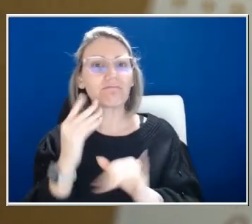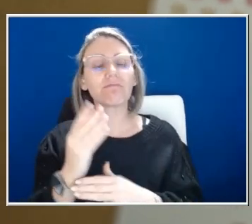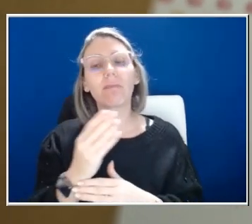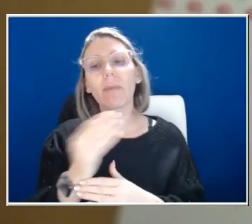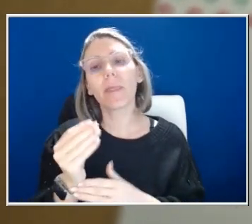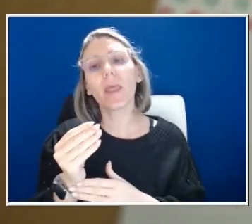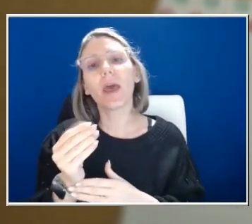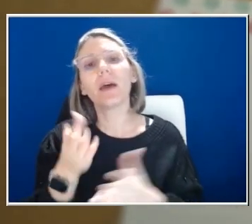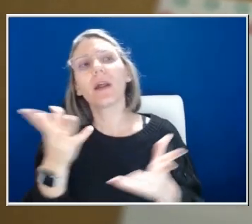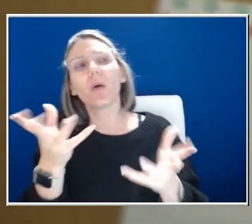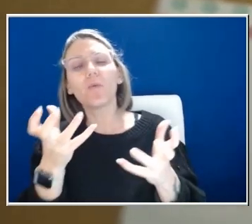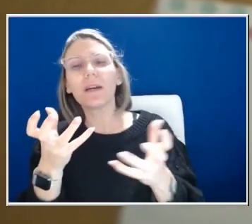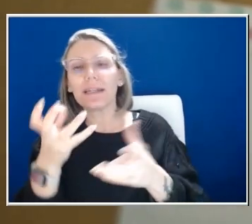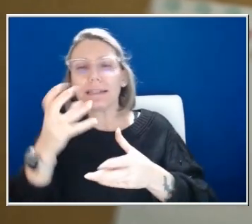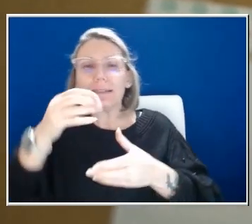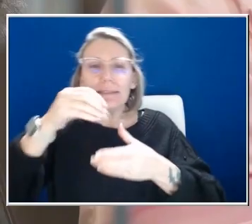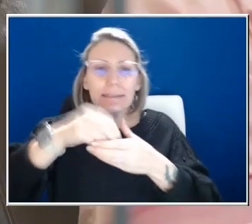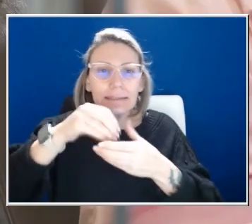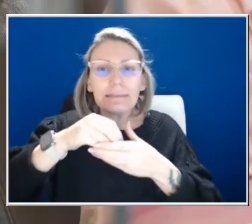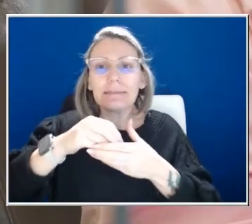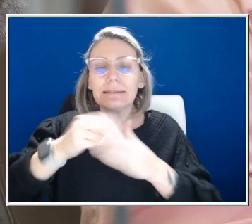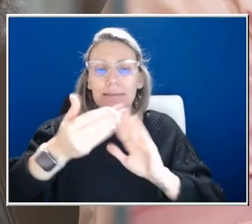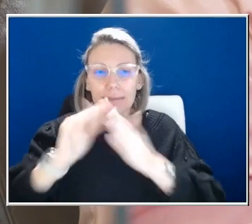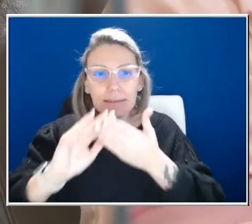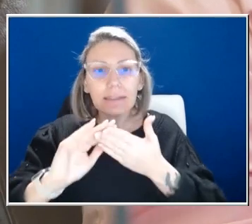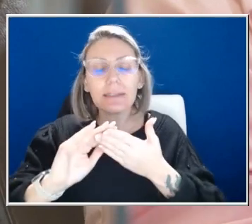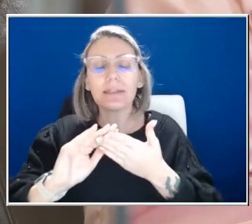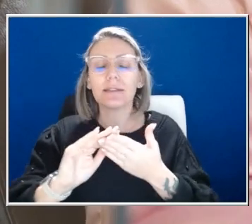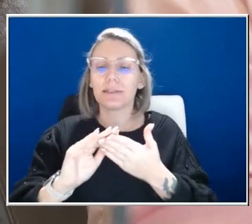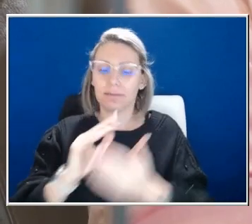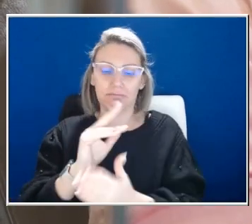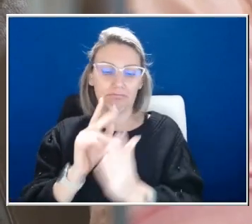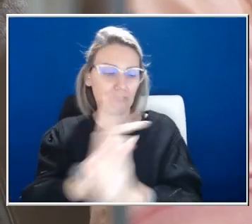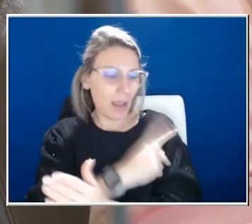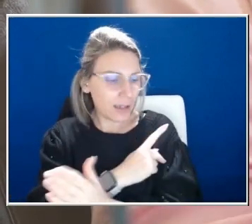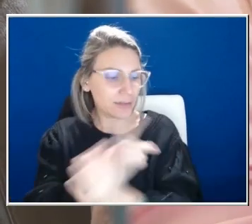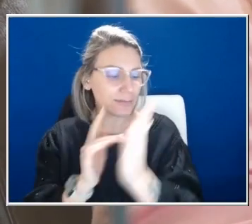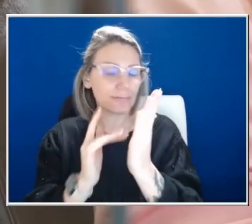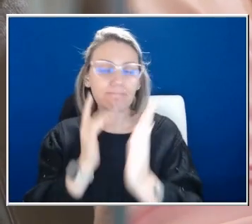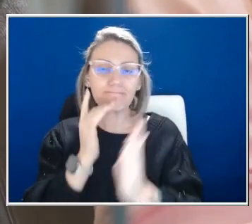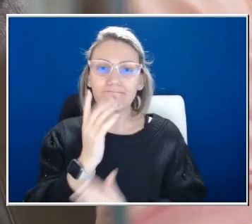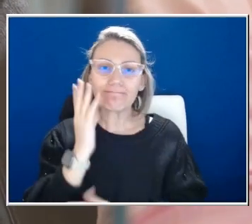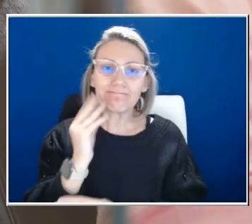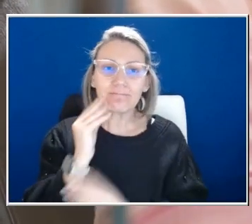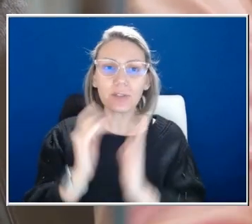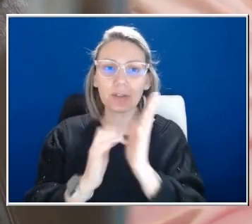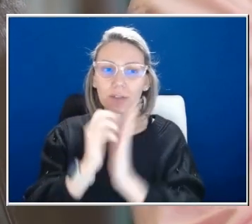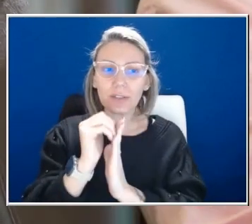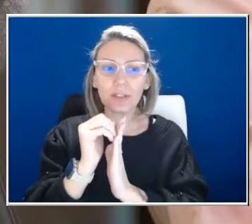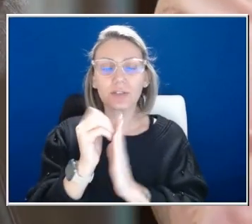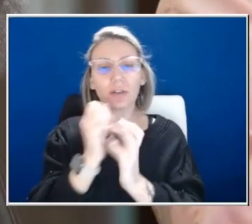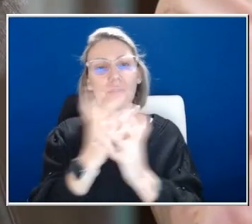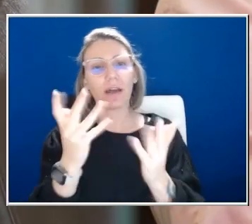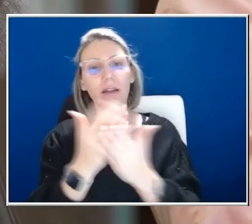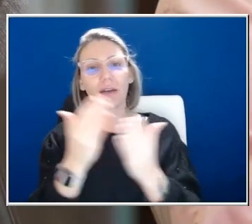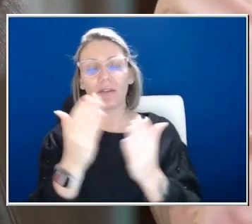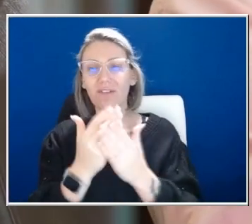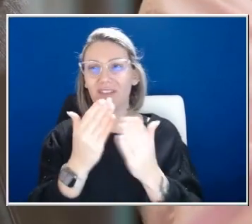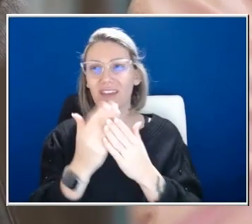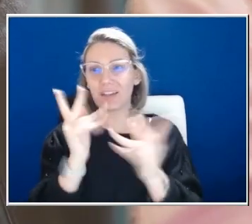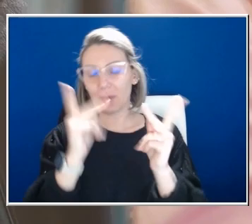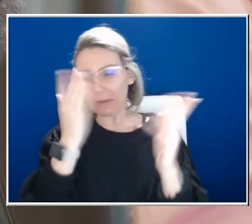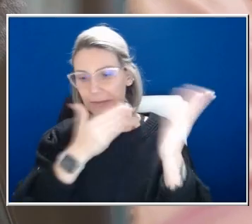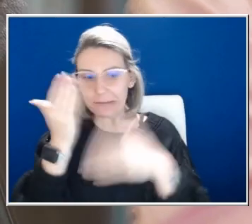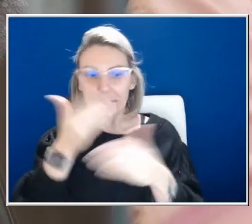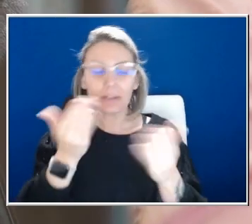city community. When patients are going through cancer, there's a lot of small things that are overlooked. One of the things that's